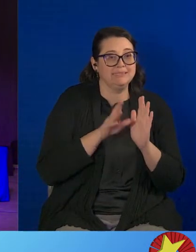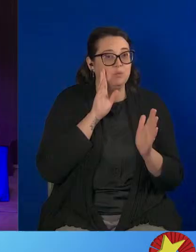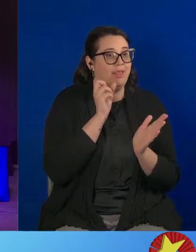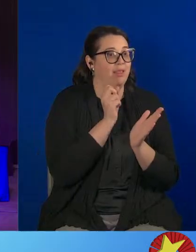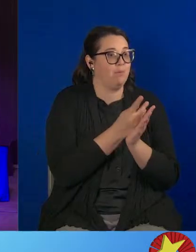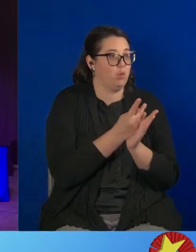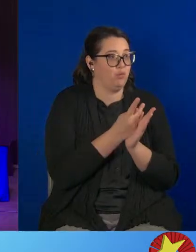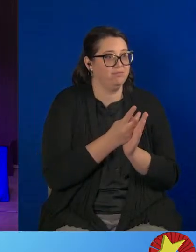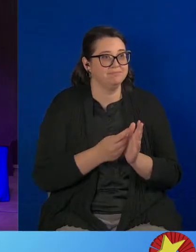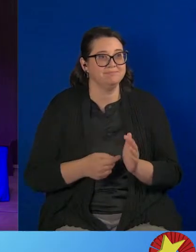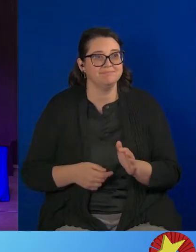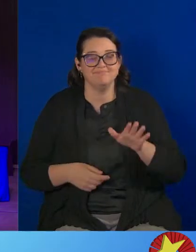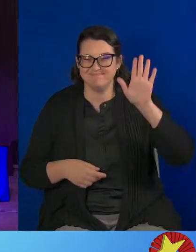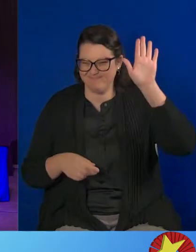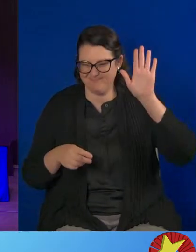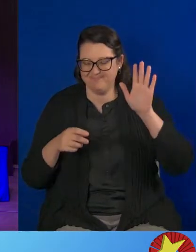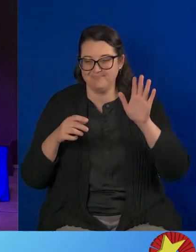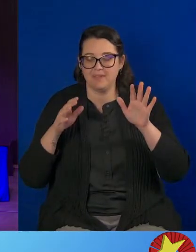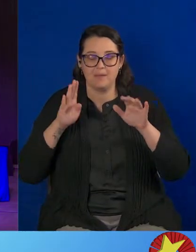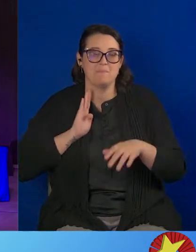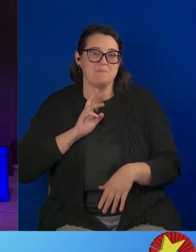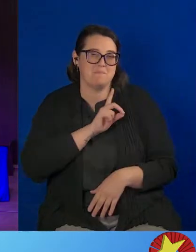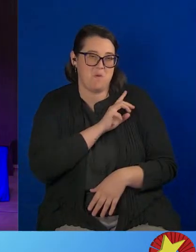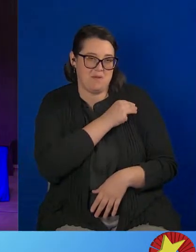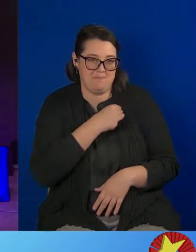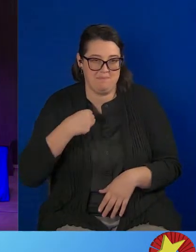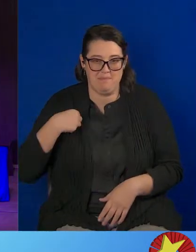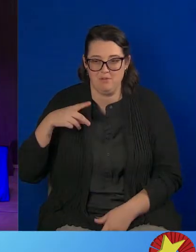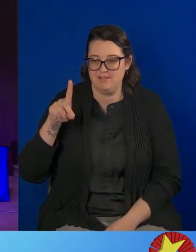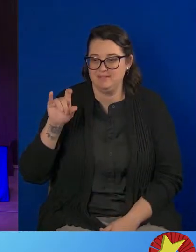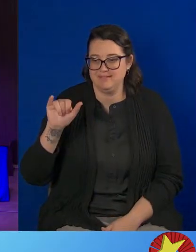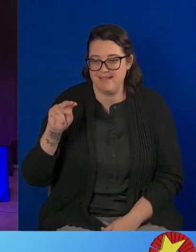Okay, this is Board Member Diana.